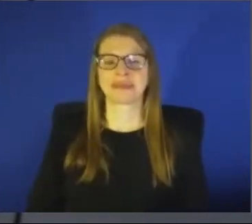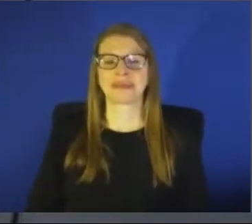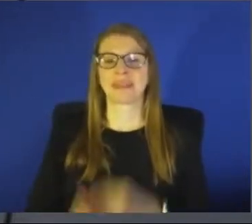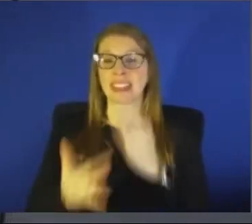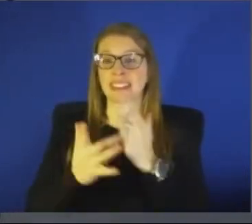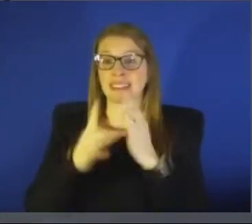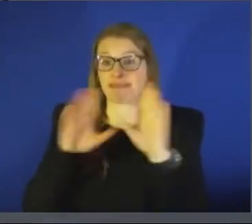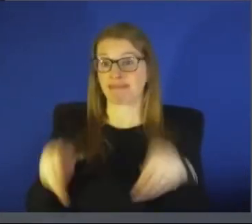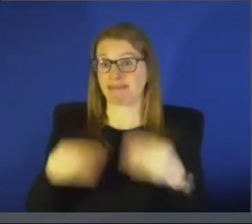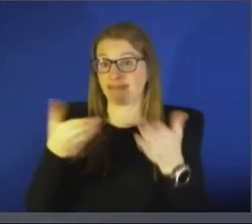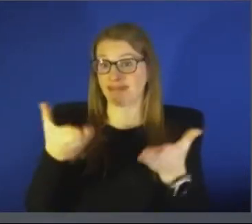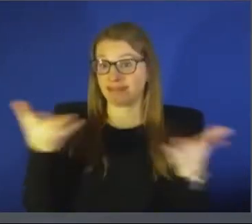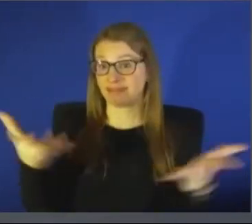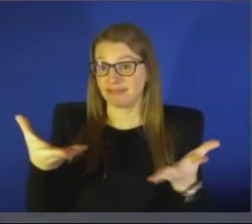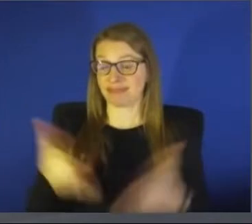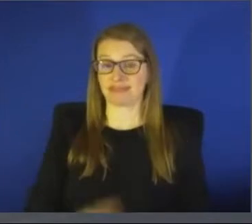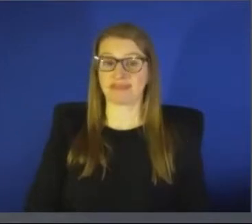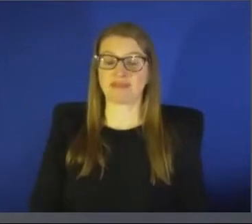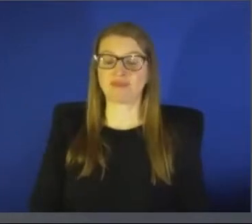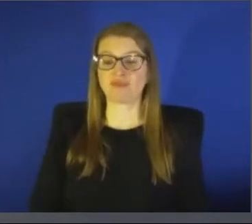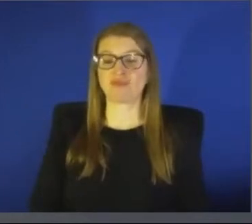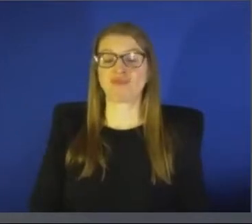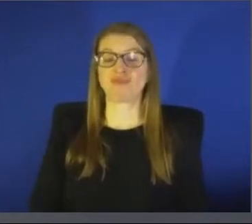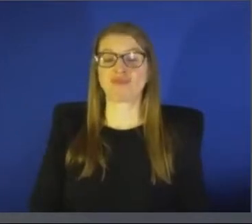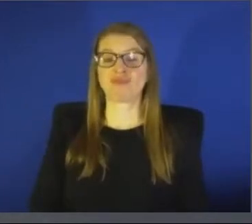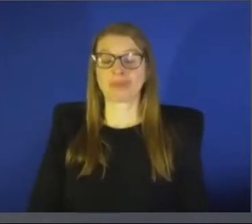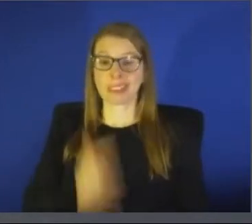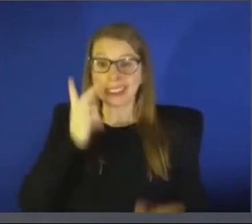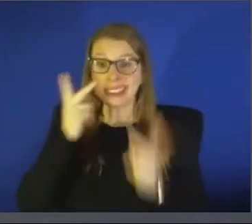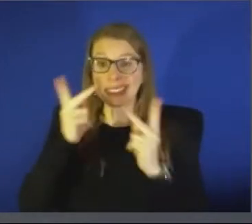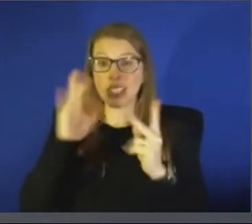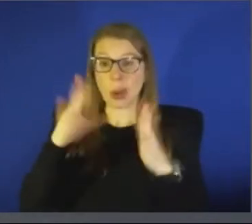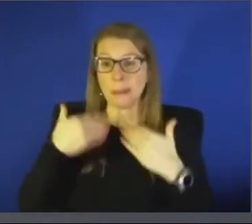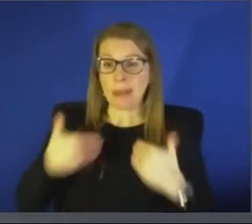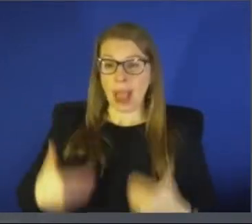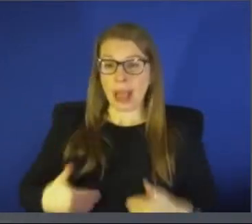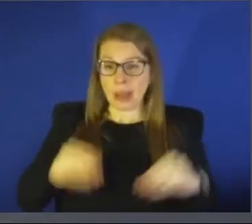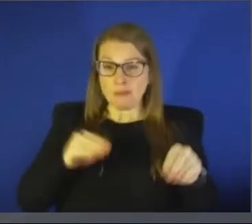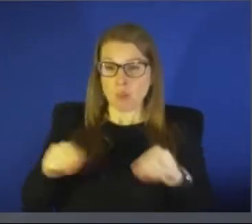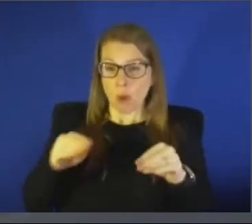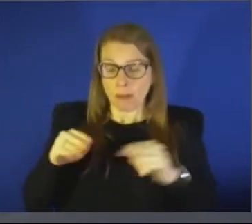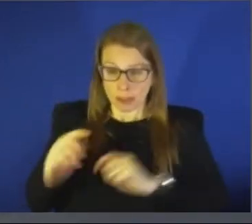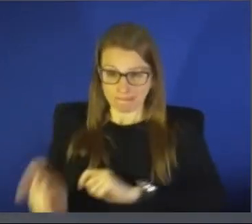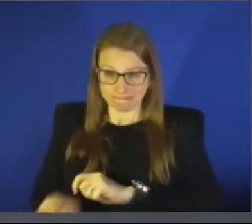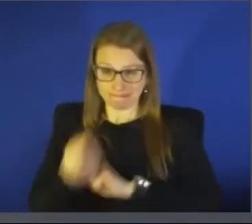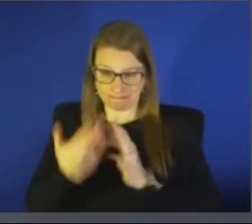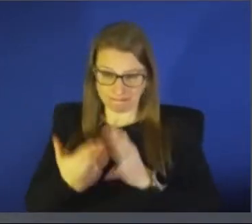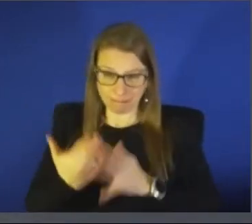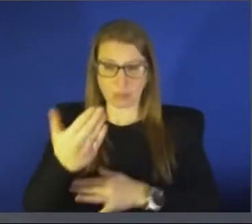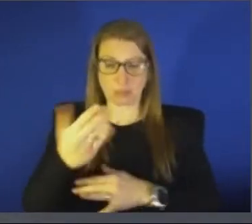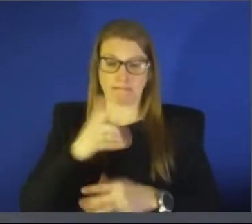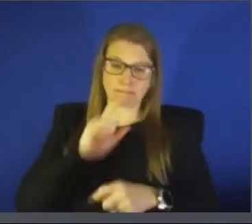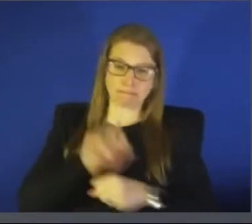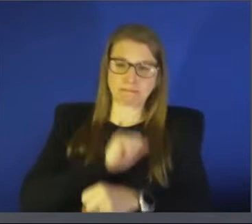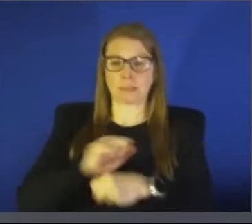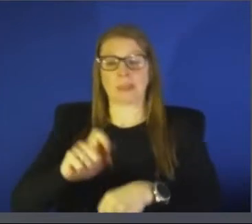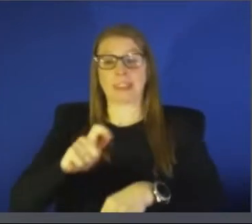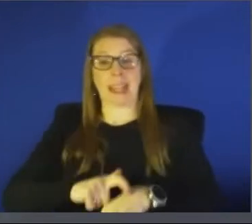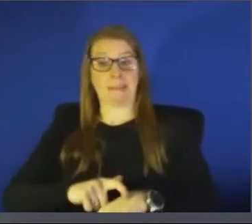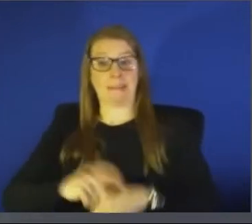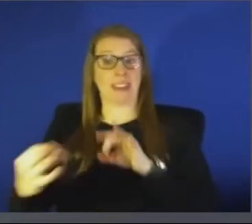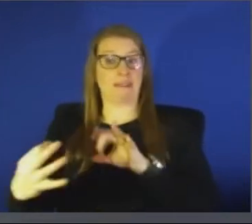is to kind of see how your body is moving through the golf swing in real time. It gives us live feedback, so it can kind of tell